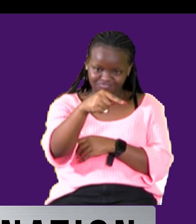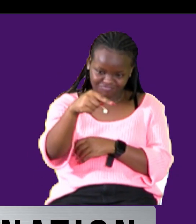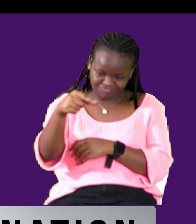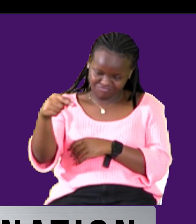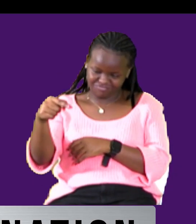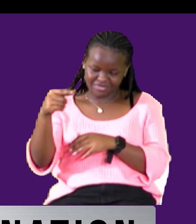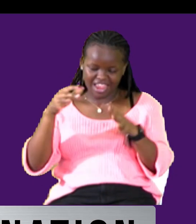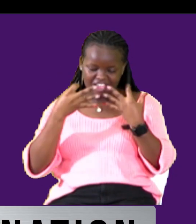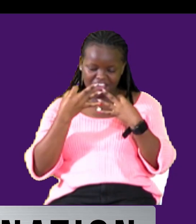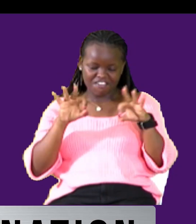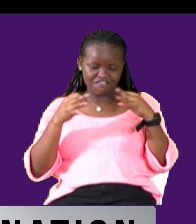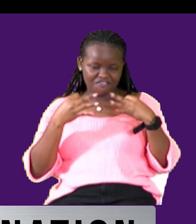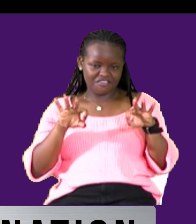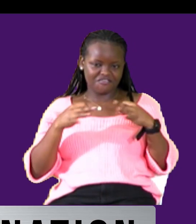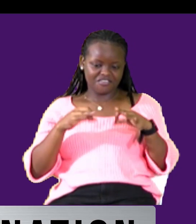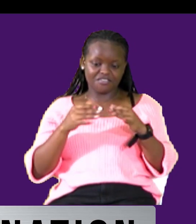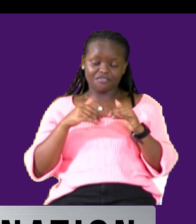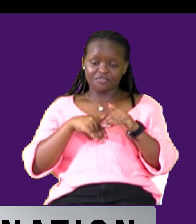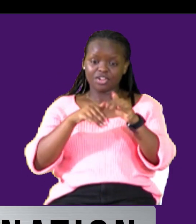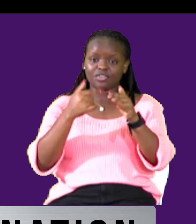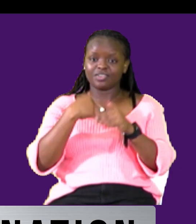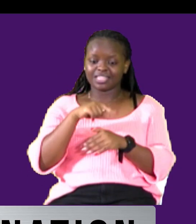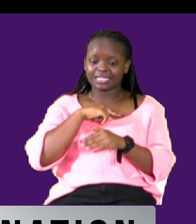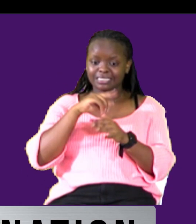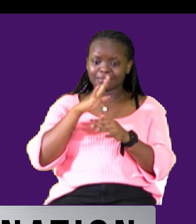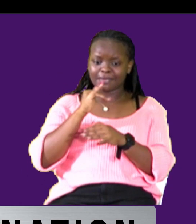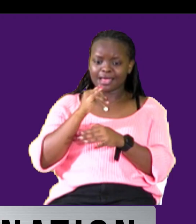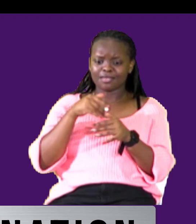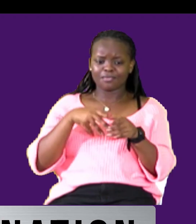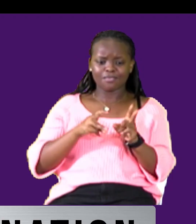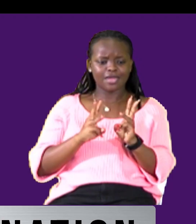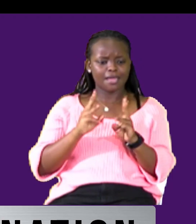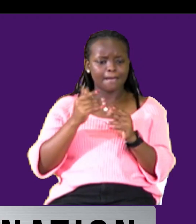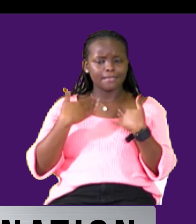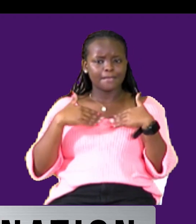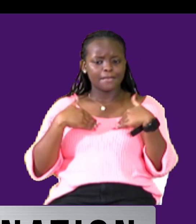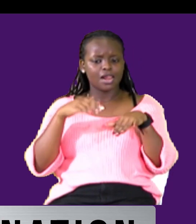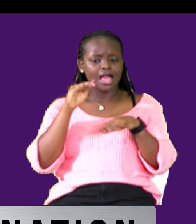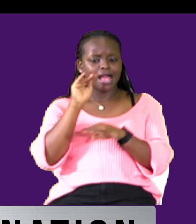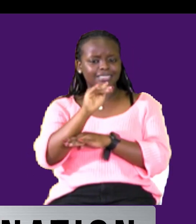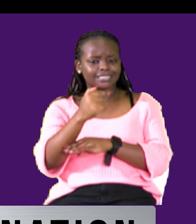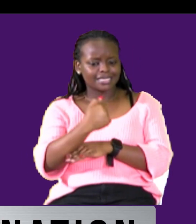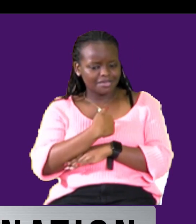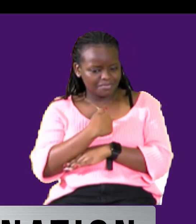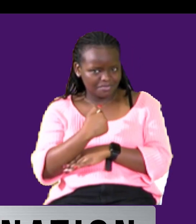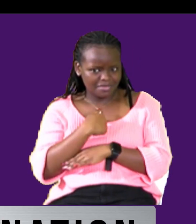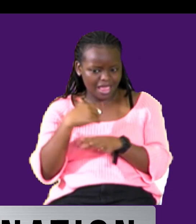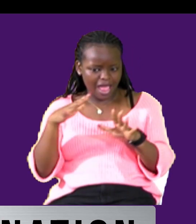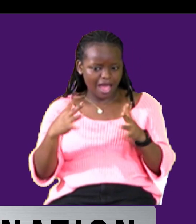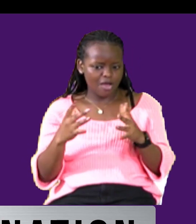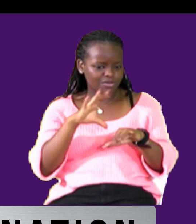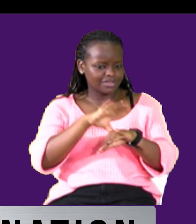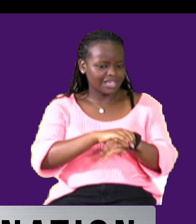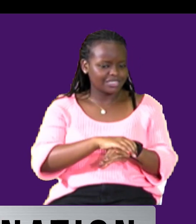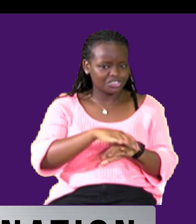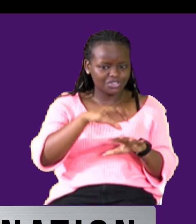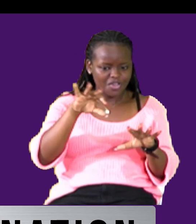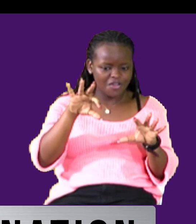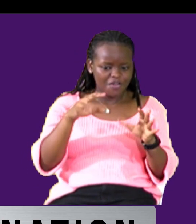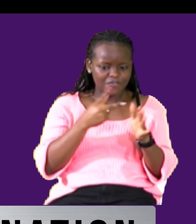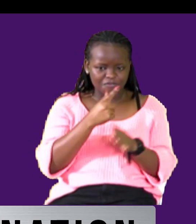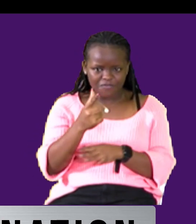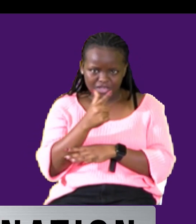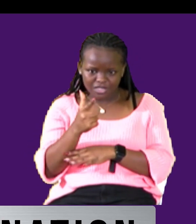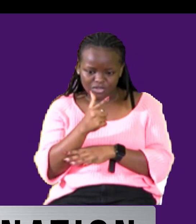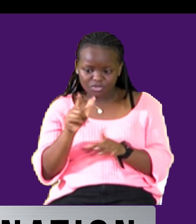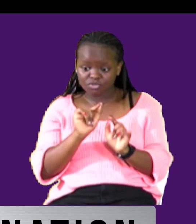0311980384. Feel free to follow with us. By the way, someone was asking me, how do you get the videos? Very simple. Enter to YouTube. Enter